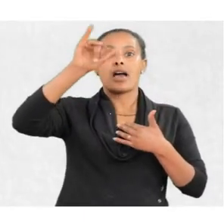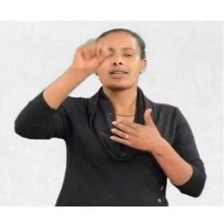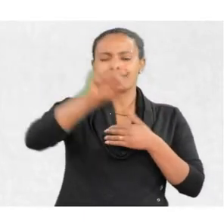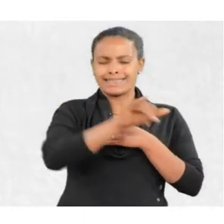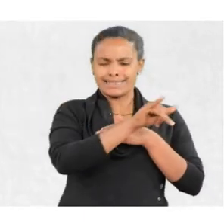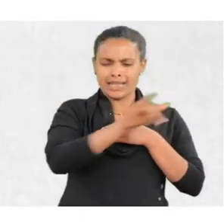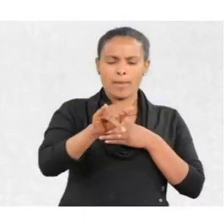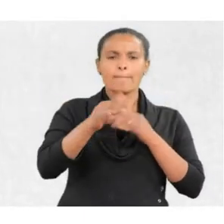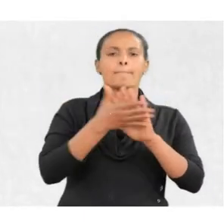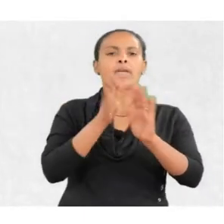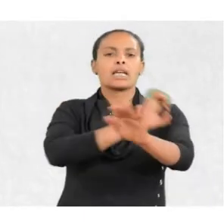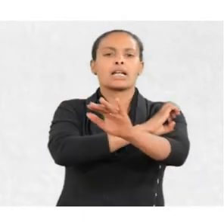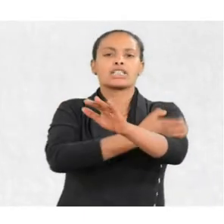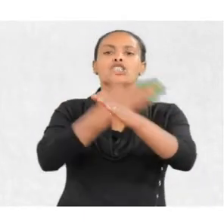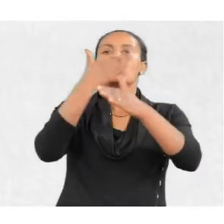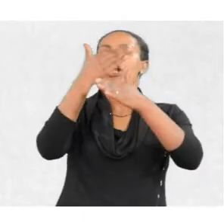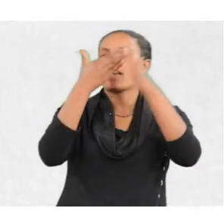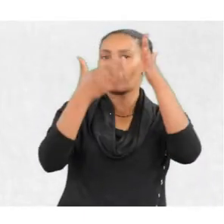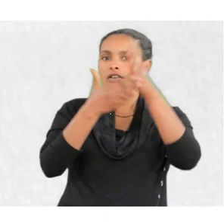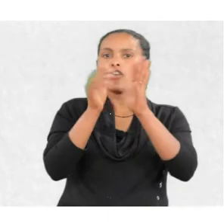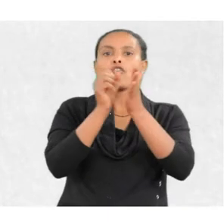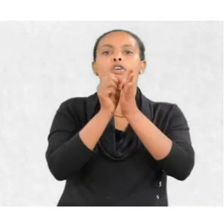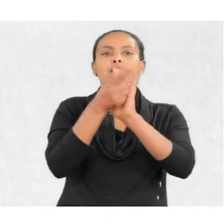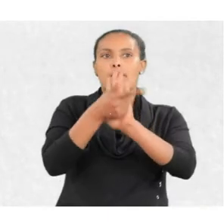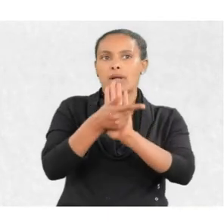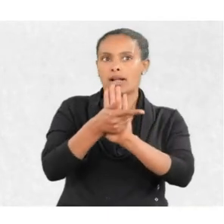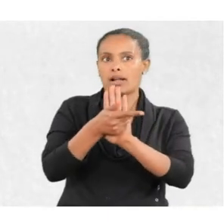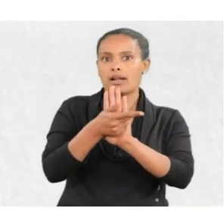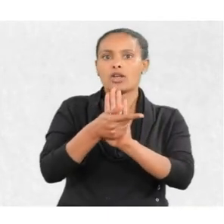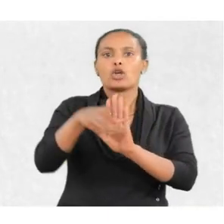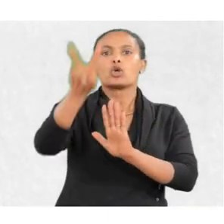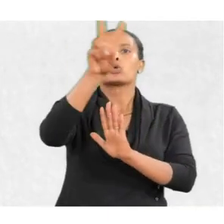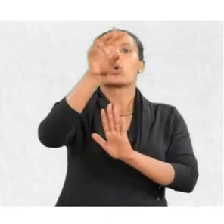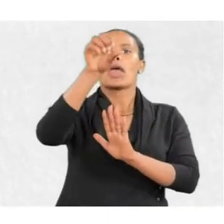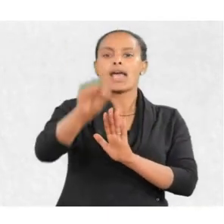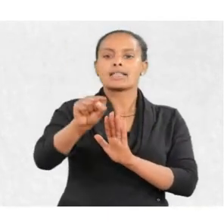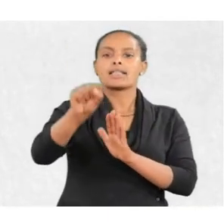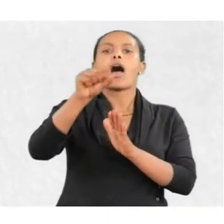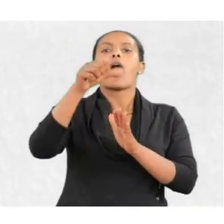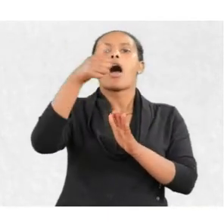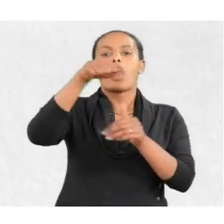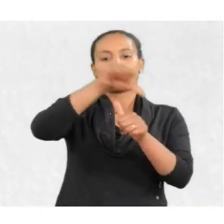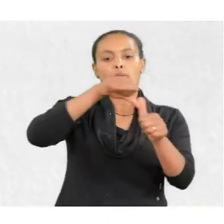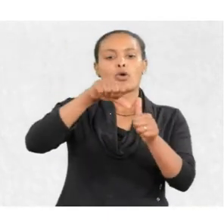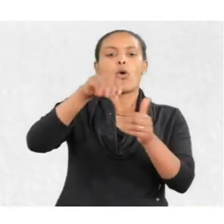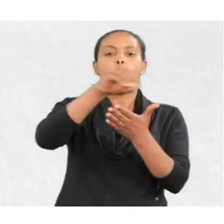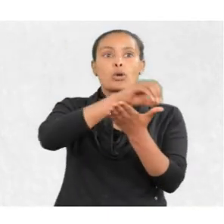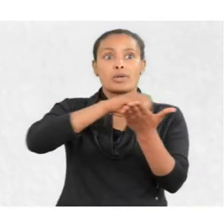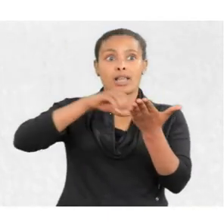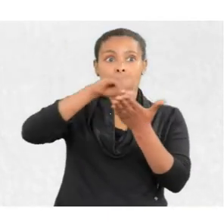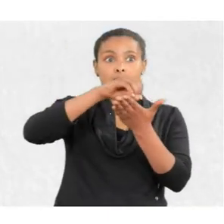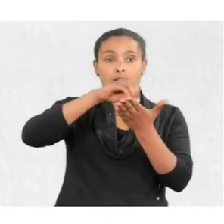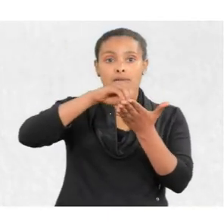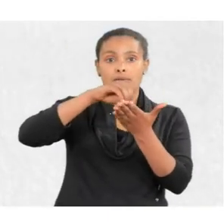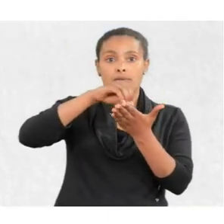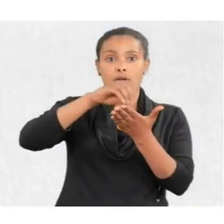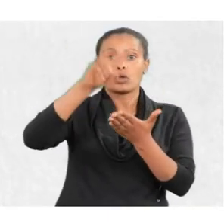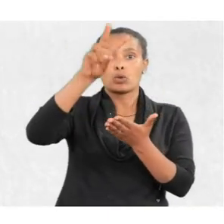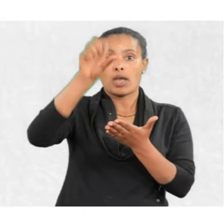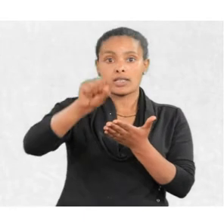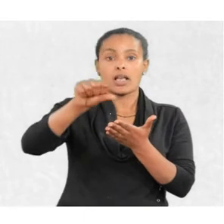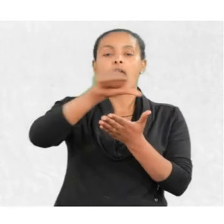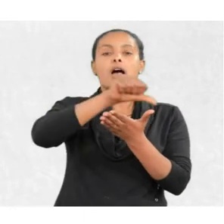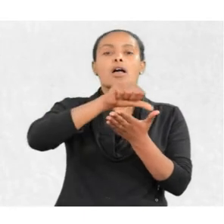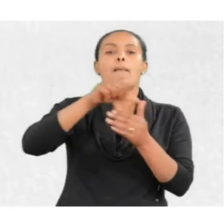same energy level. For example, 2s atomic orbital, 2s atomic